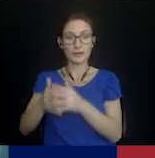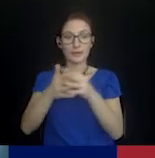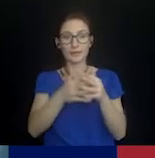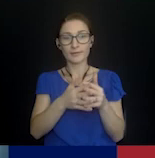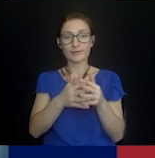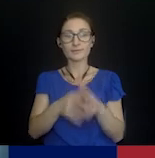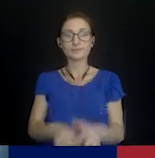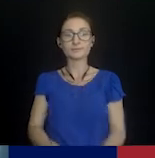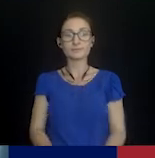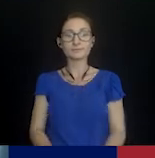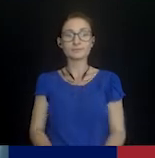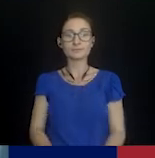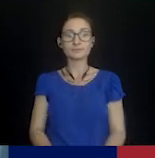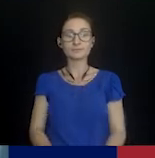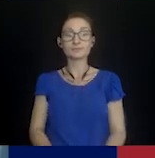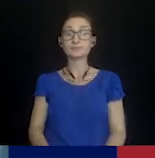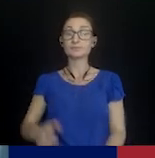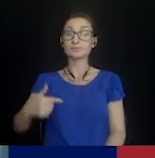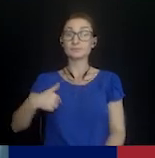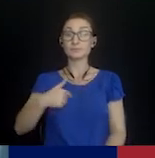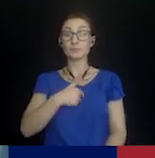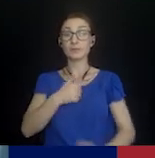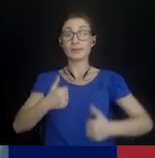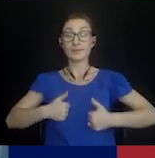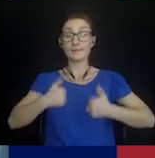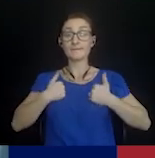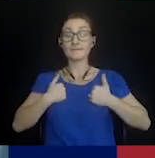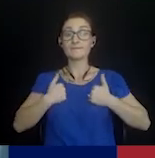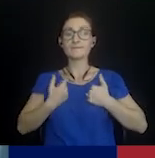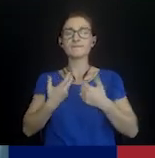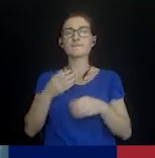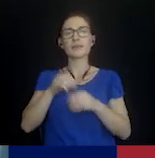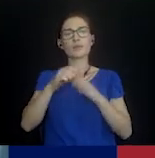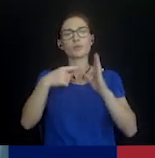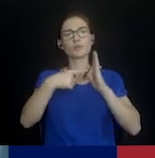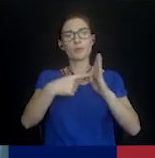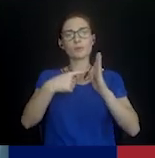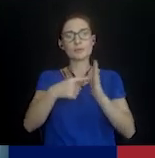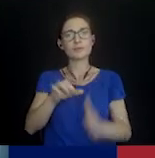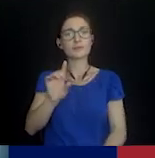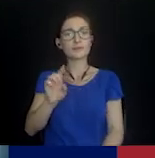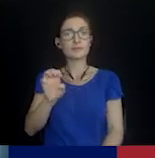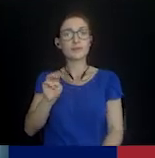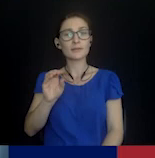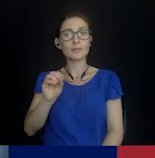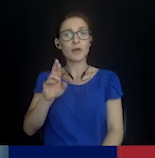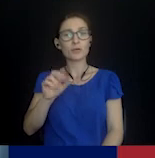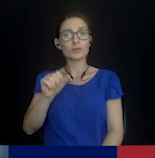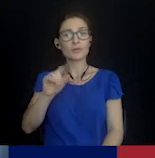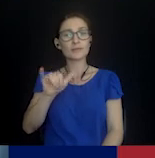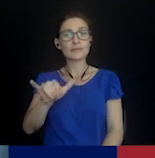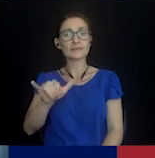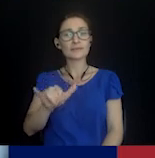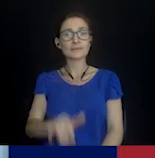live in a representative democracy.